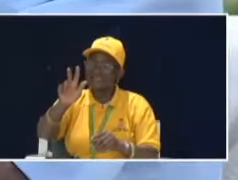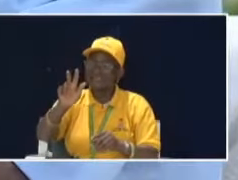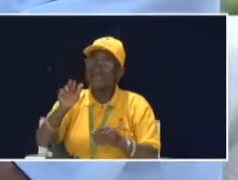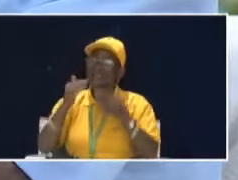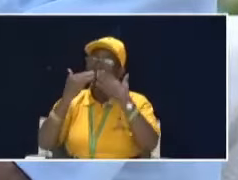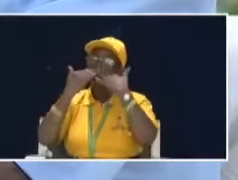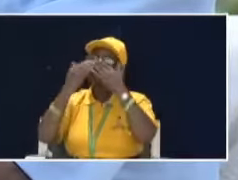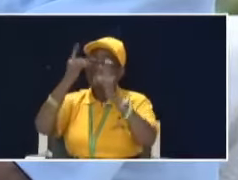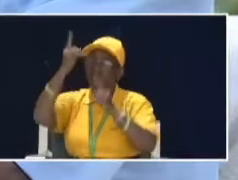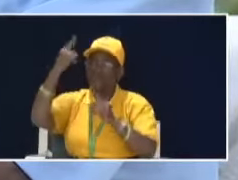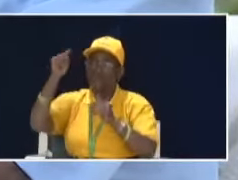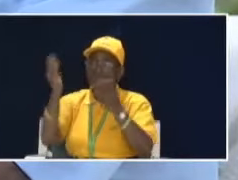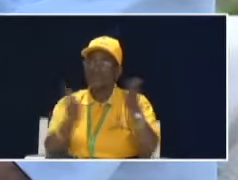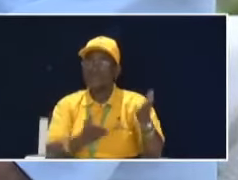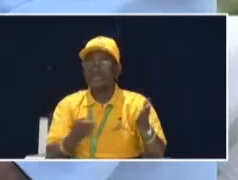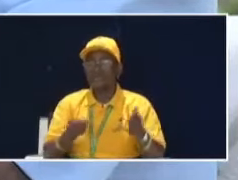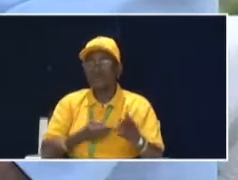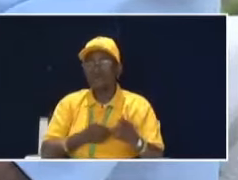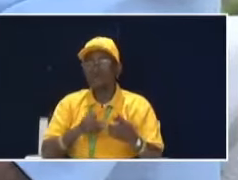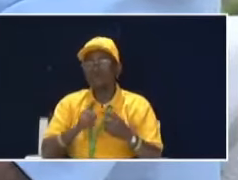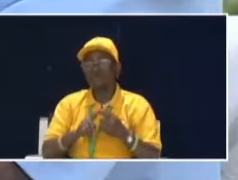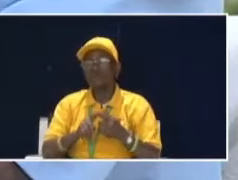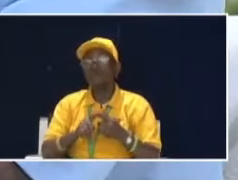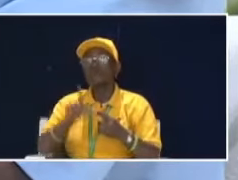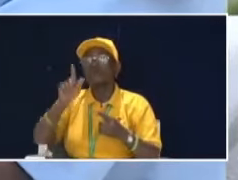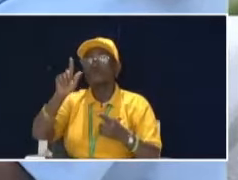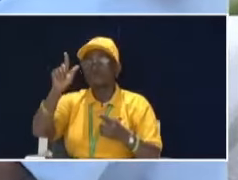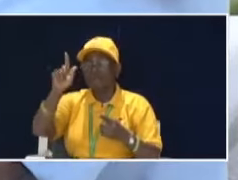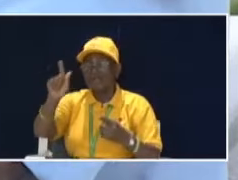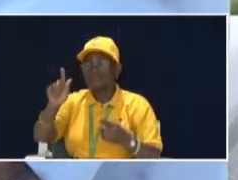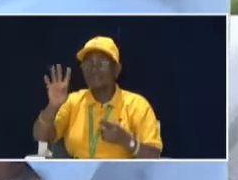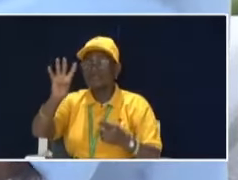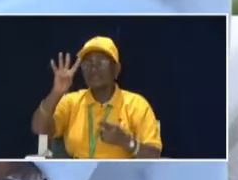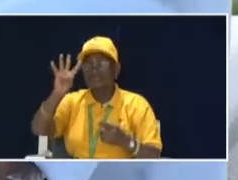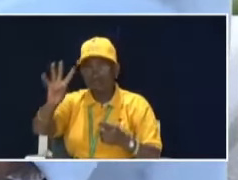Thank you for bringing us to 2024.